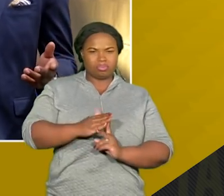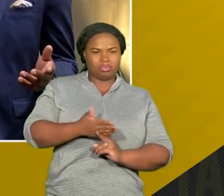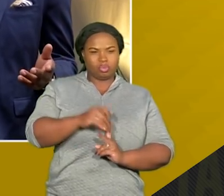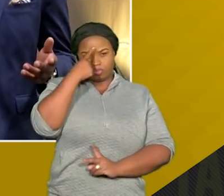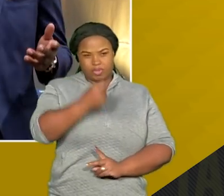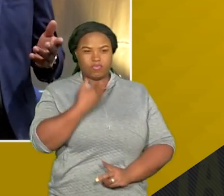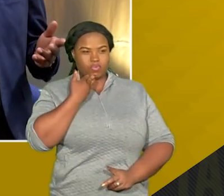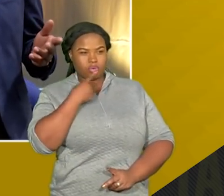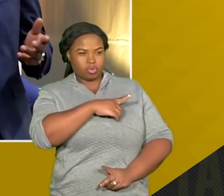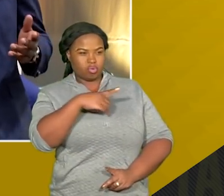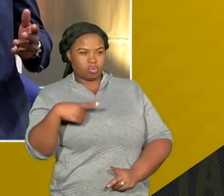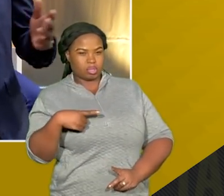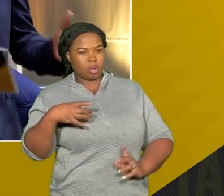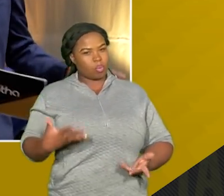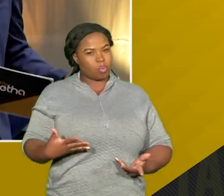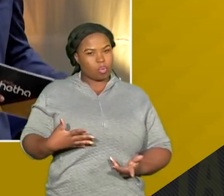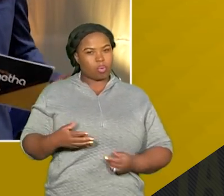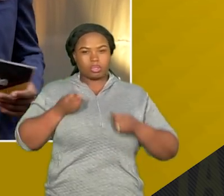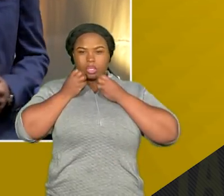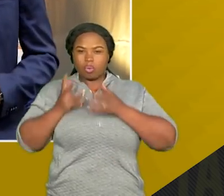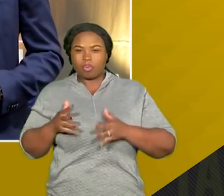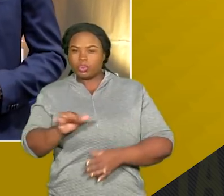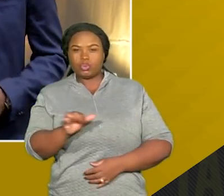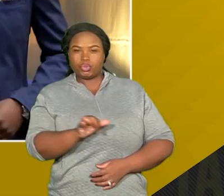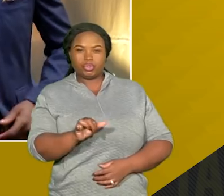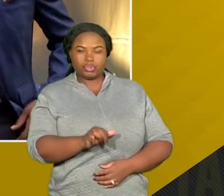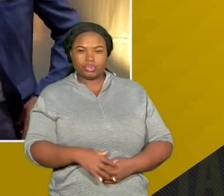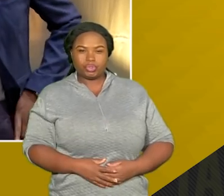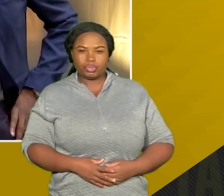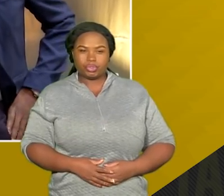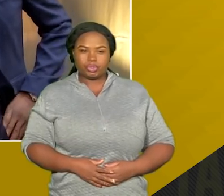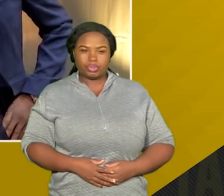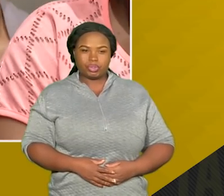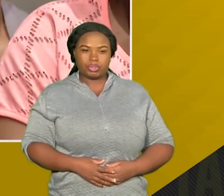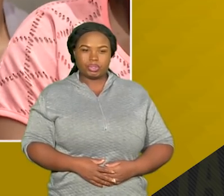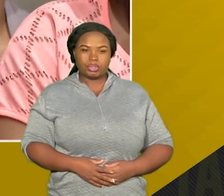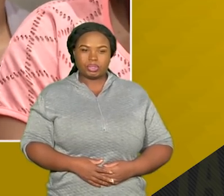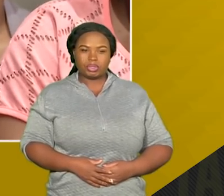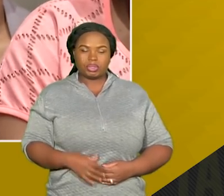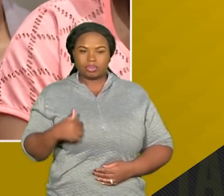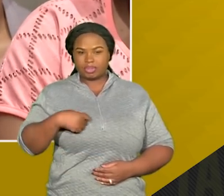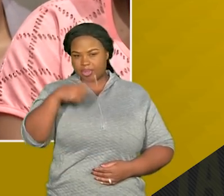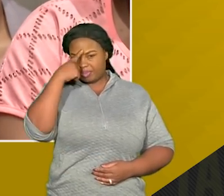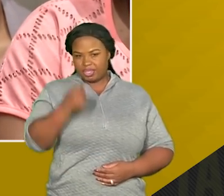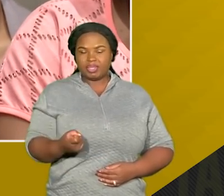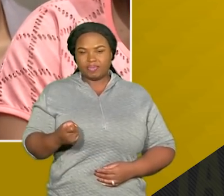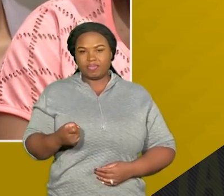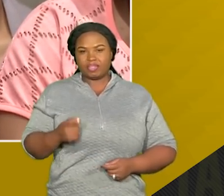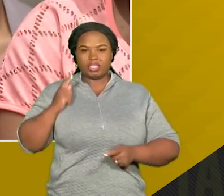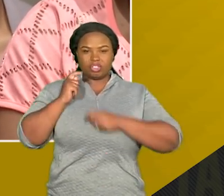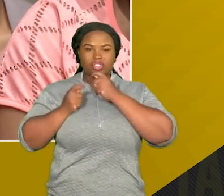nomkholwa between the doctor and nalo ubaba lo wesintu lo ohambe kuyena. I believe kulo mntu